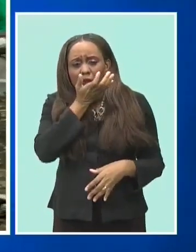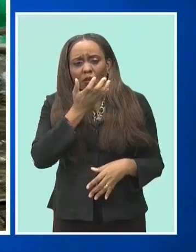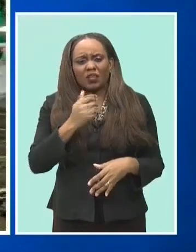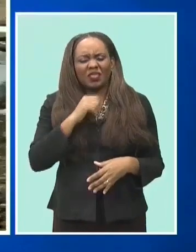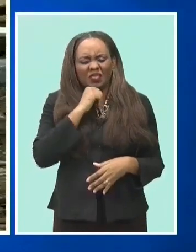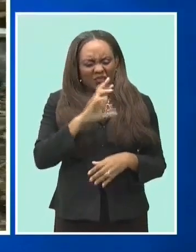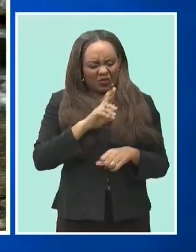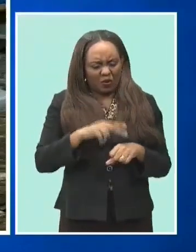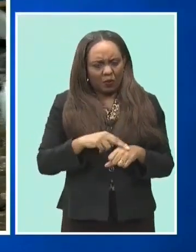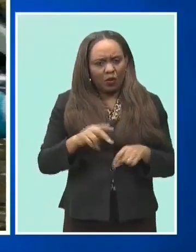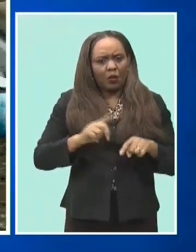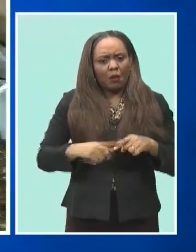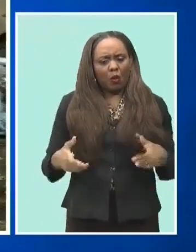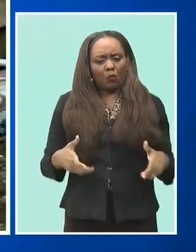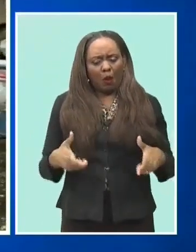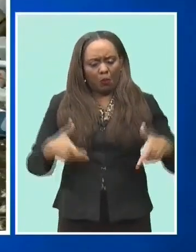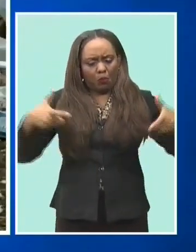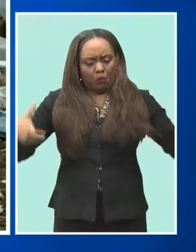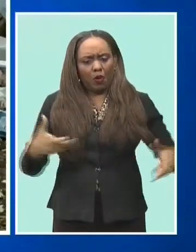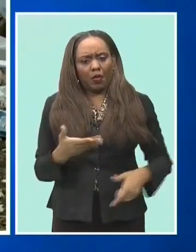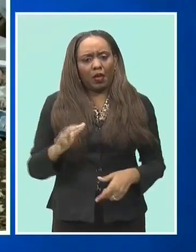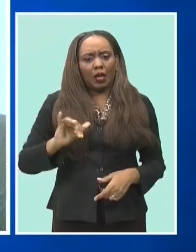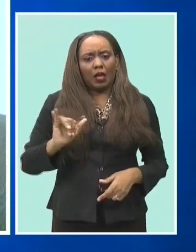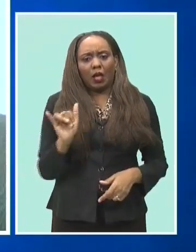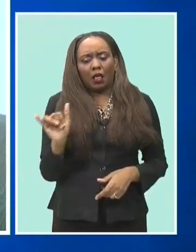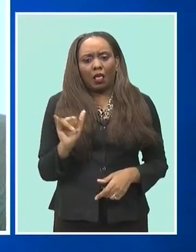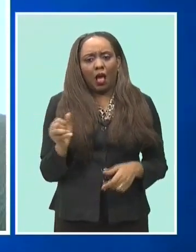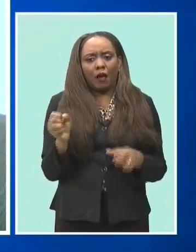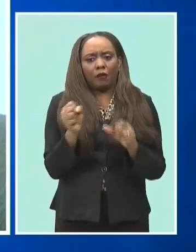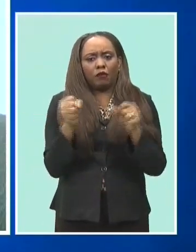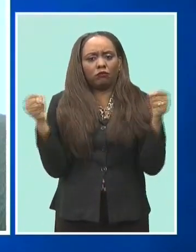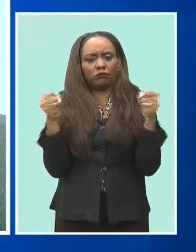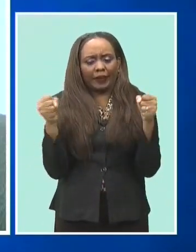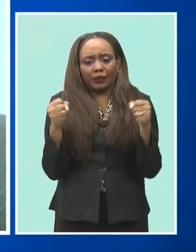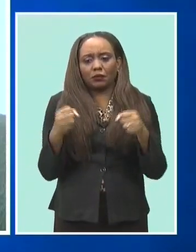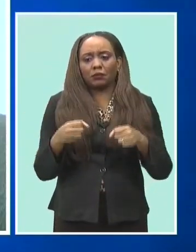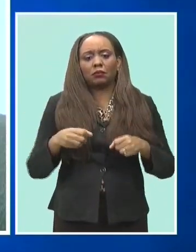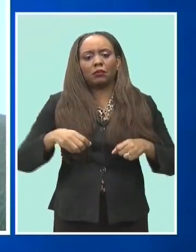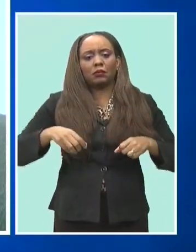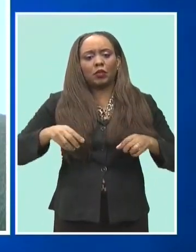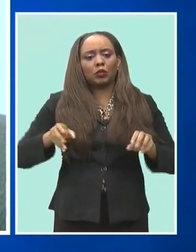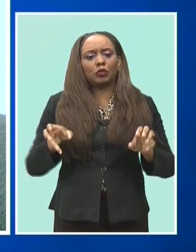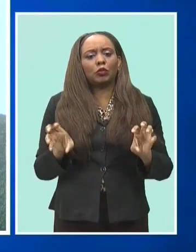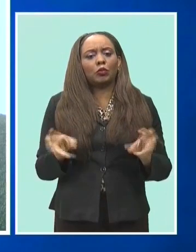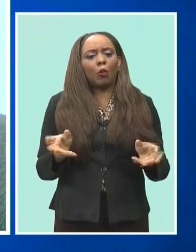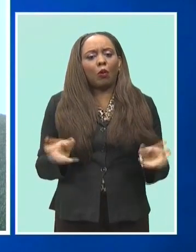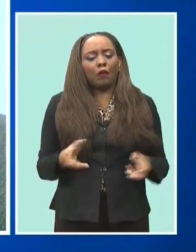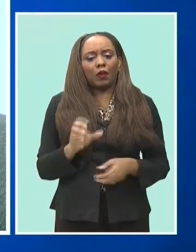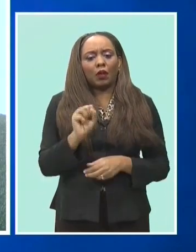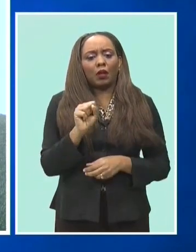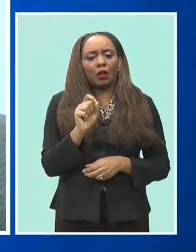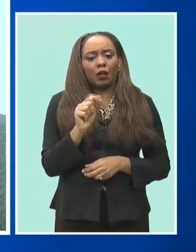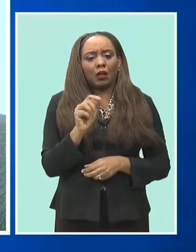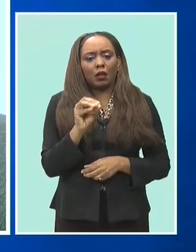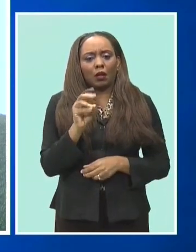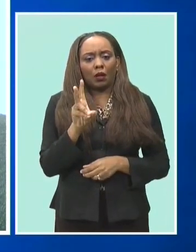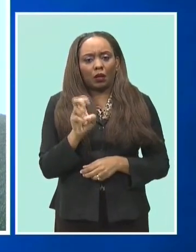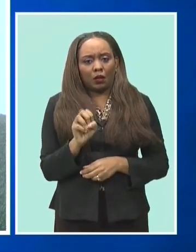so that they would not go into the drains and we would not have any blockage into the normal stream where the rain would